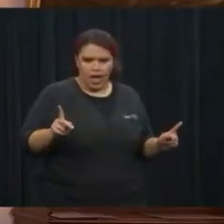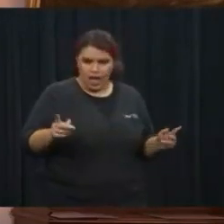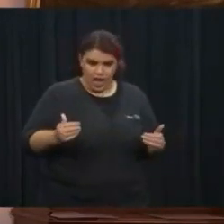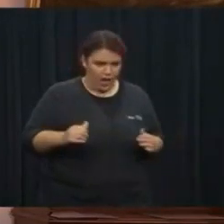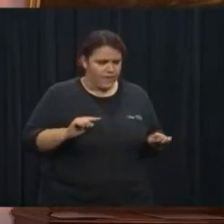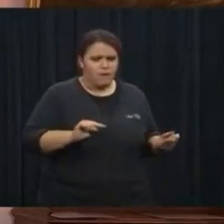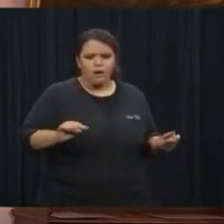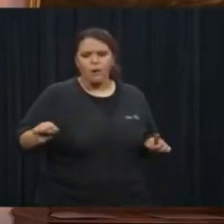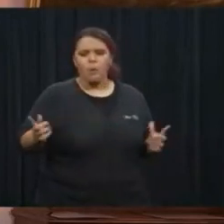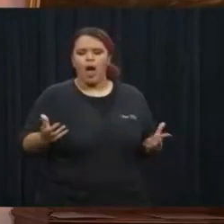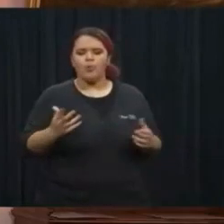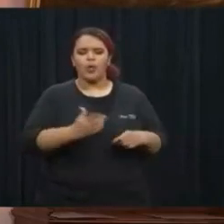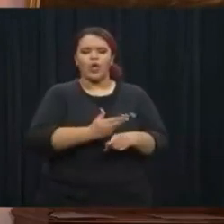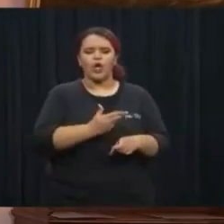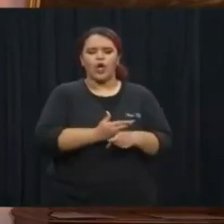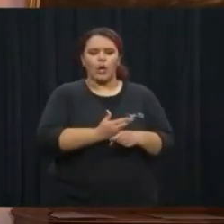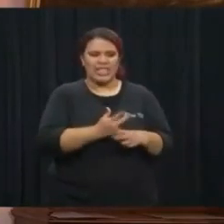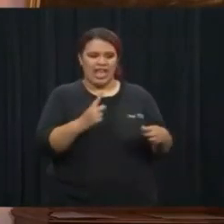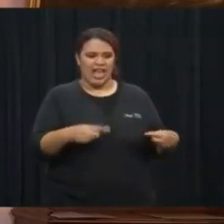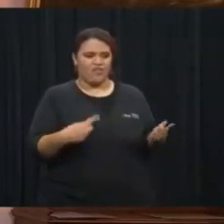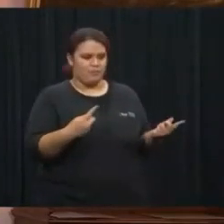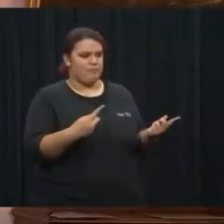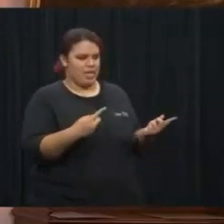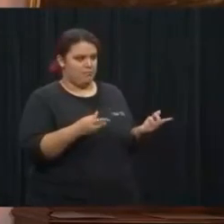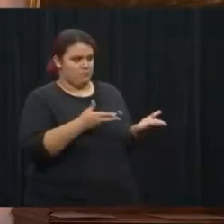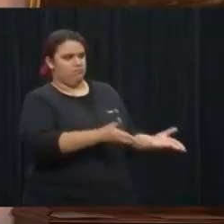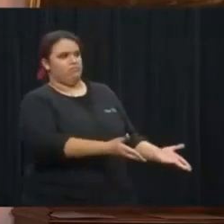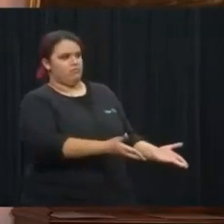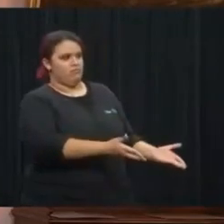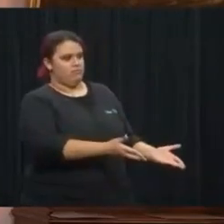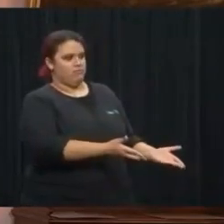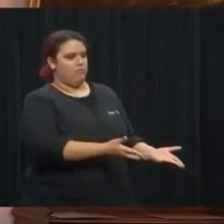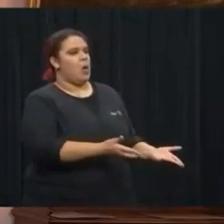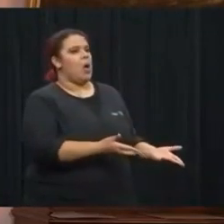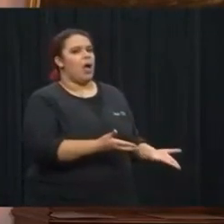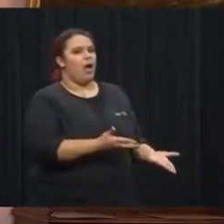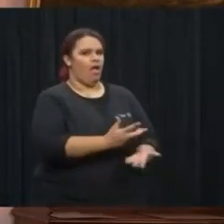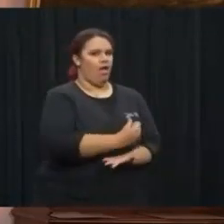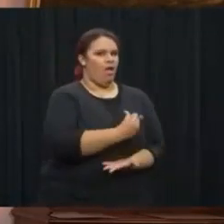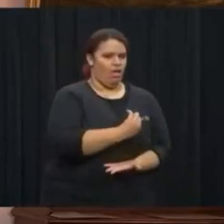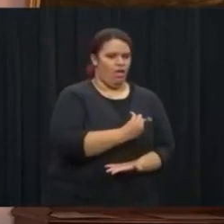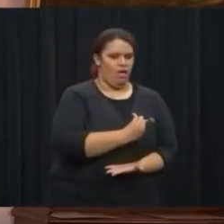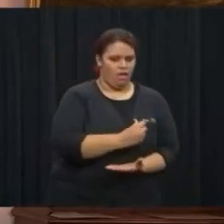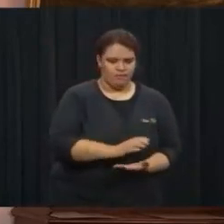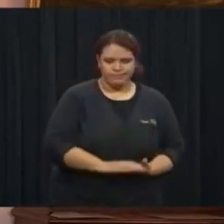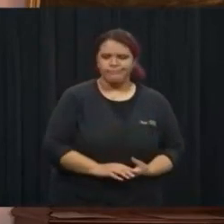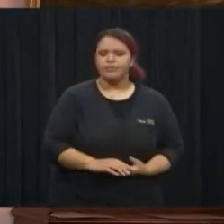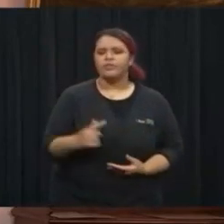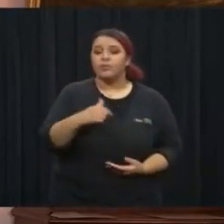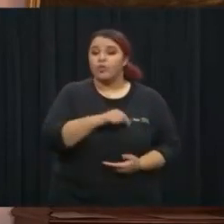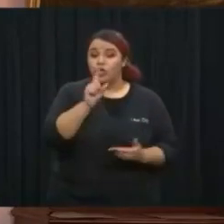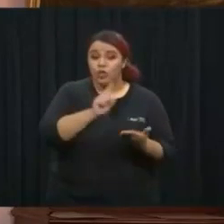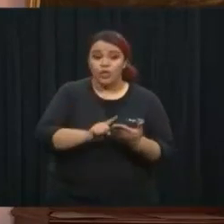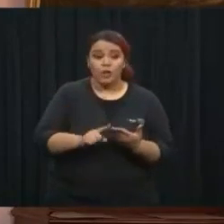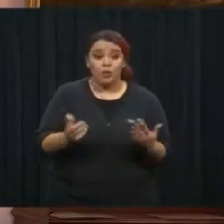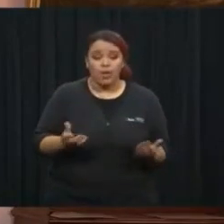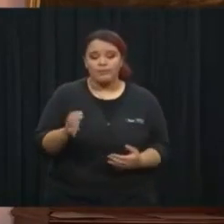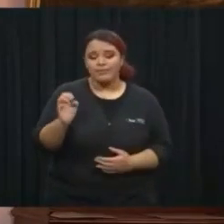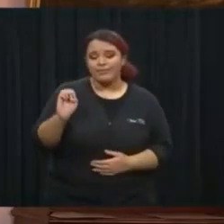point. Do we have a plan in terms of ventilators if we do have a shortage and the Yes. infection